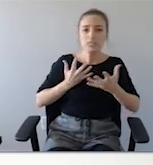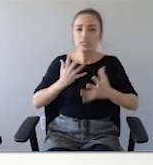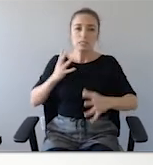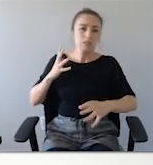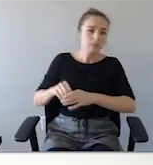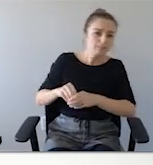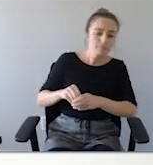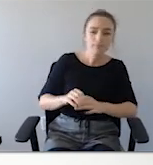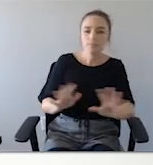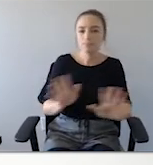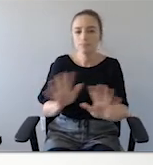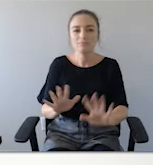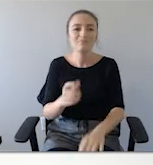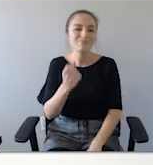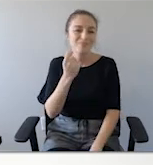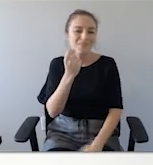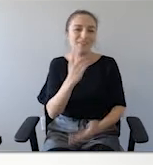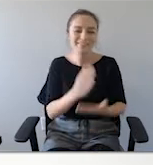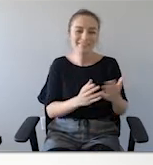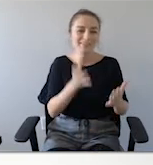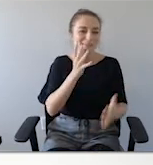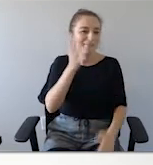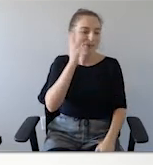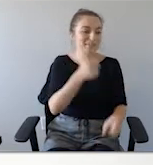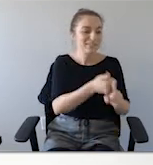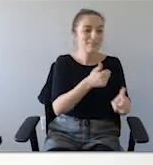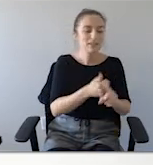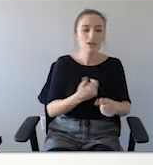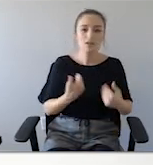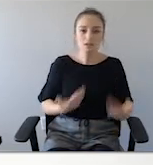because they think that works for them. Doesn't